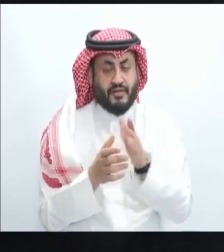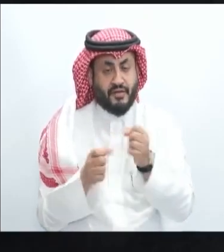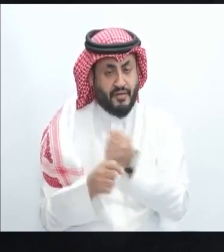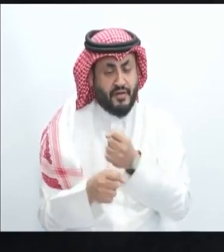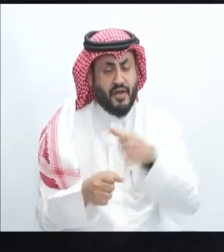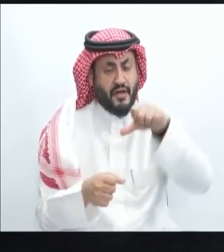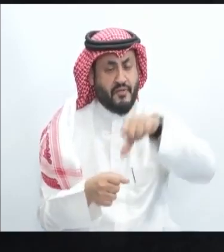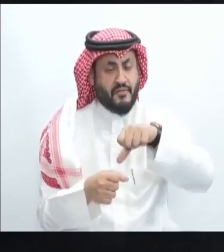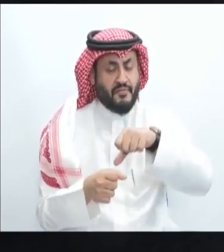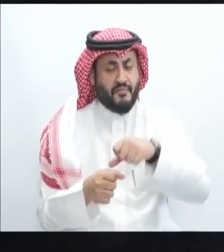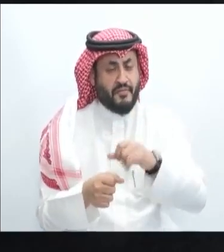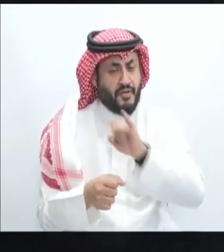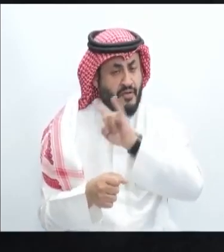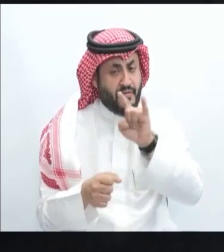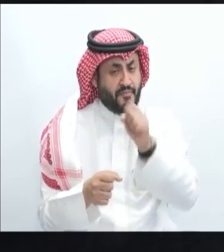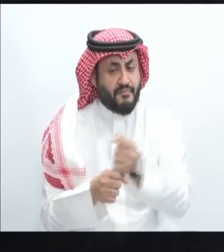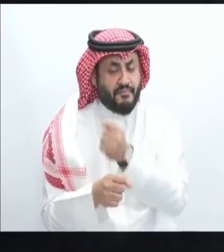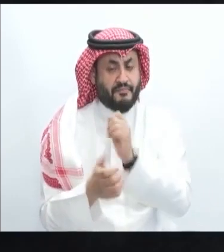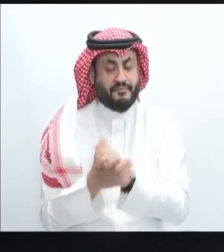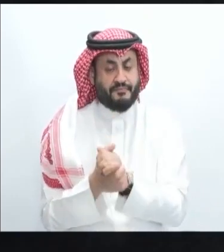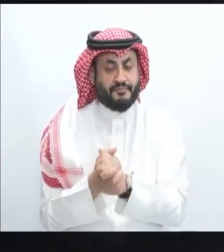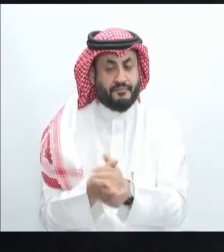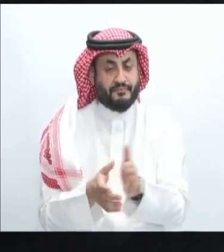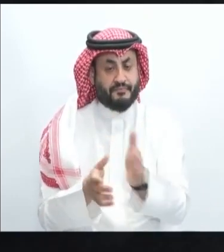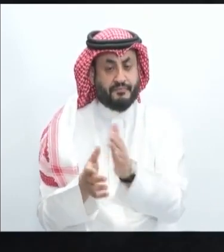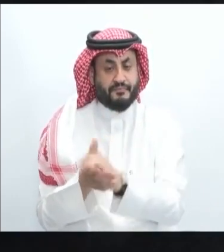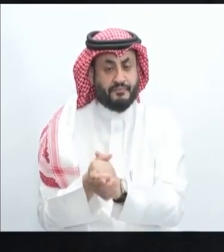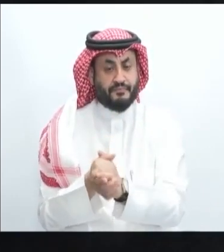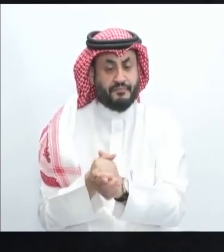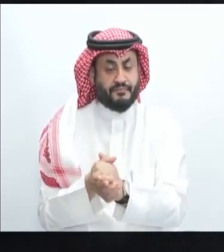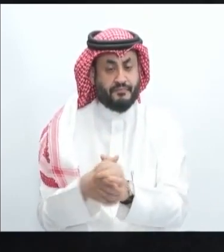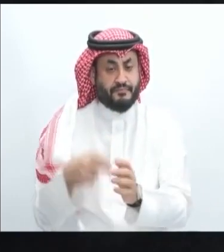we should not do. Now let's listen for the